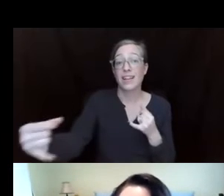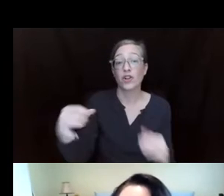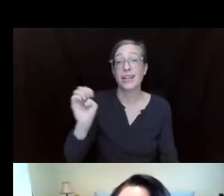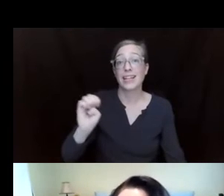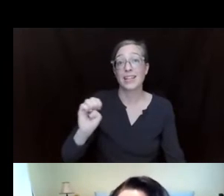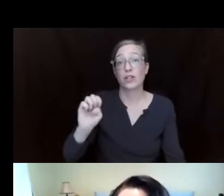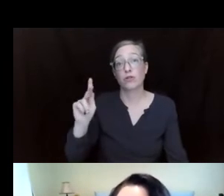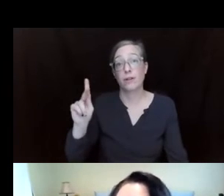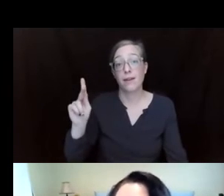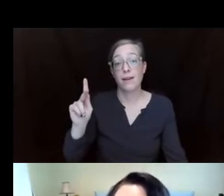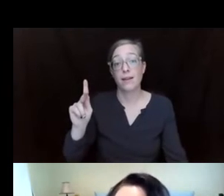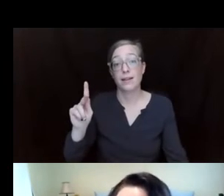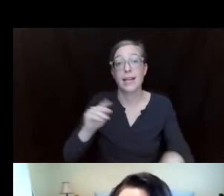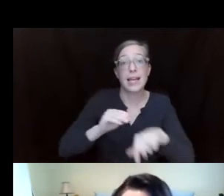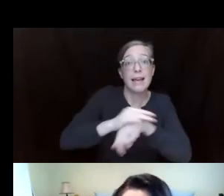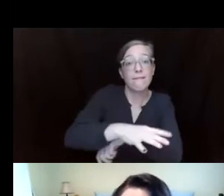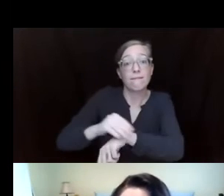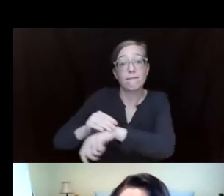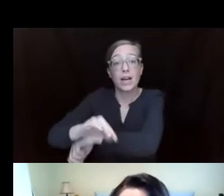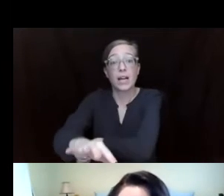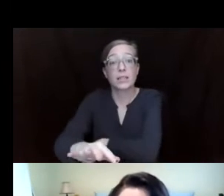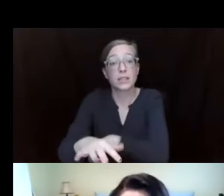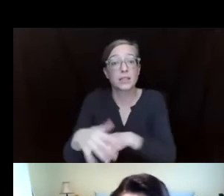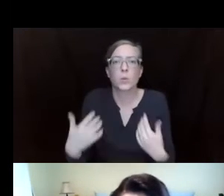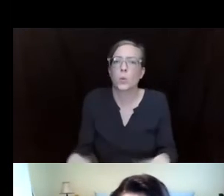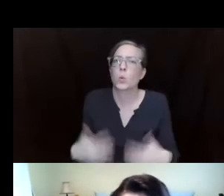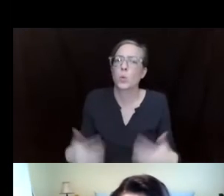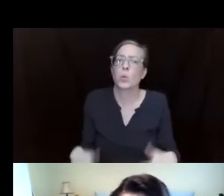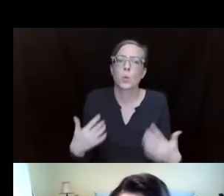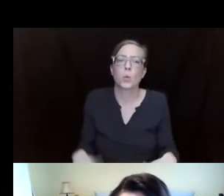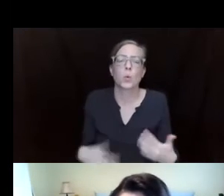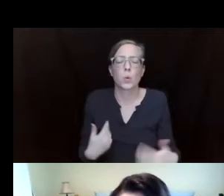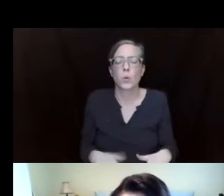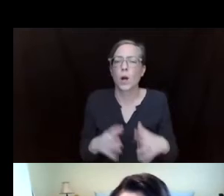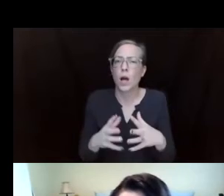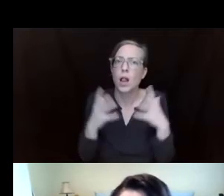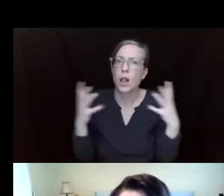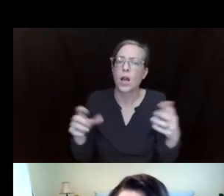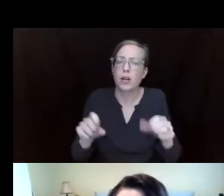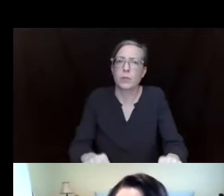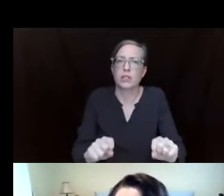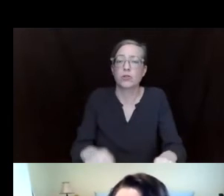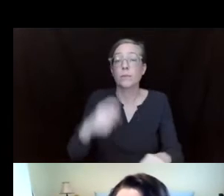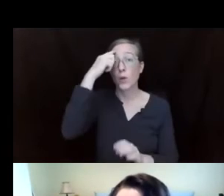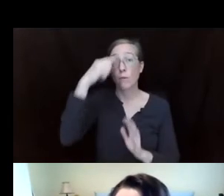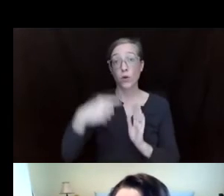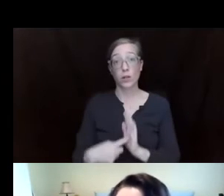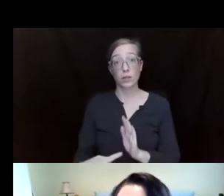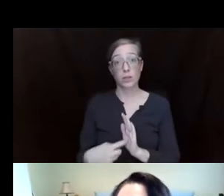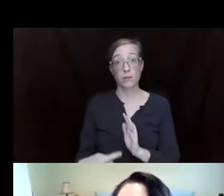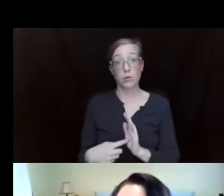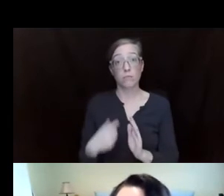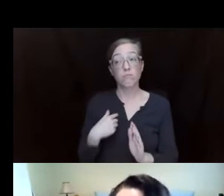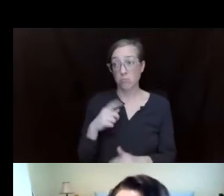have highly discriminatory capabilities. That means that, for example, if I need to do an analysis